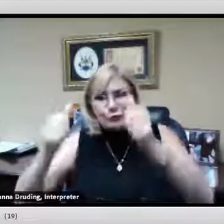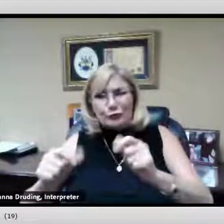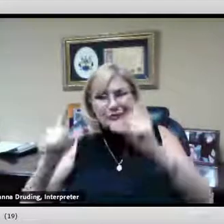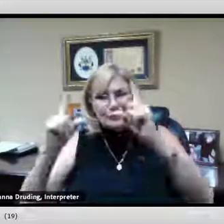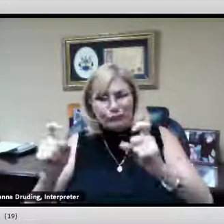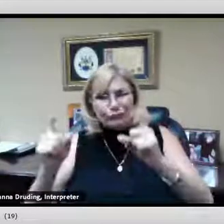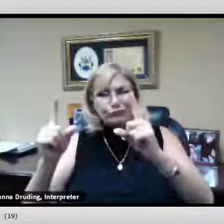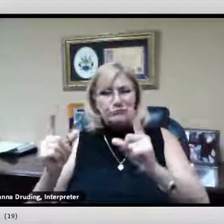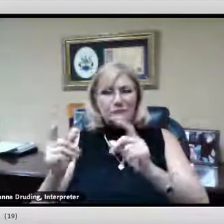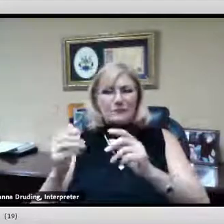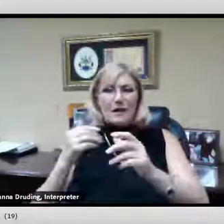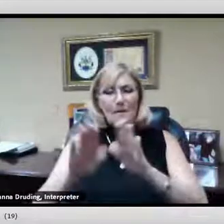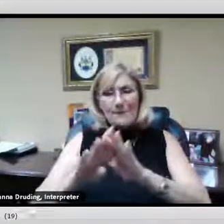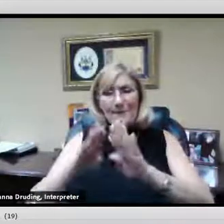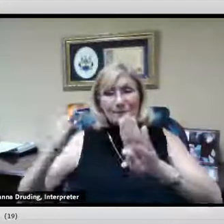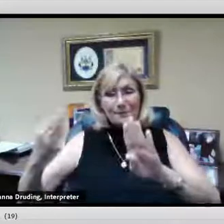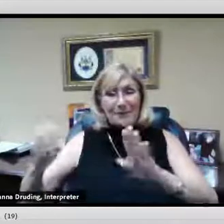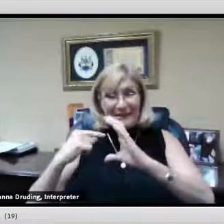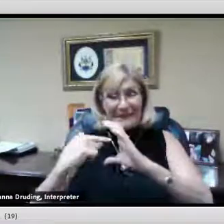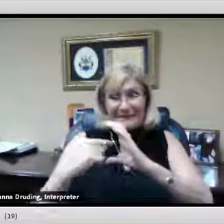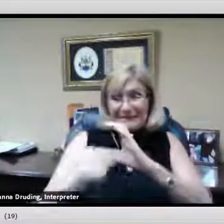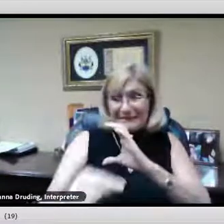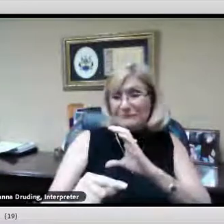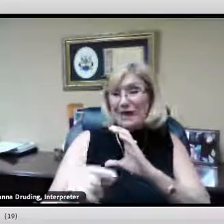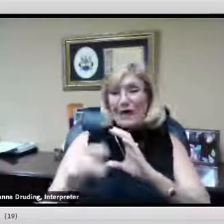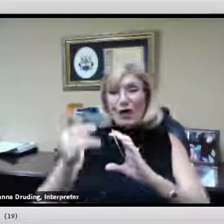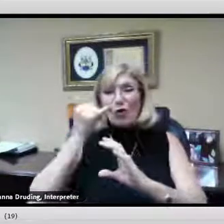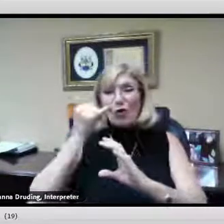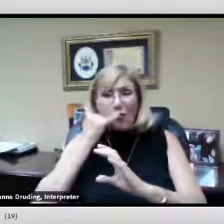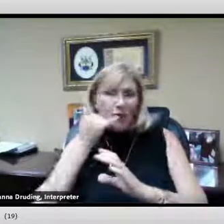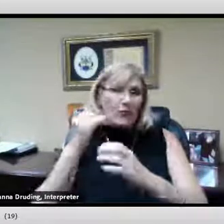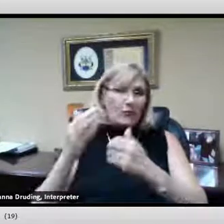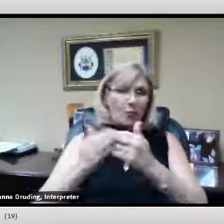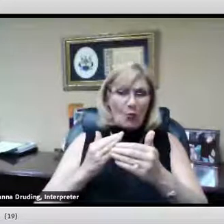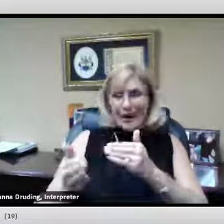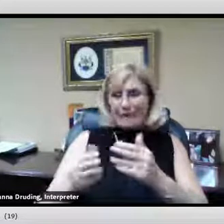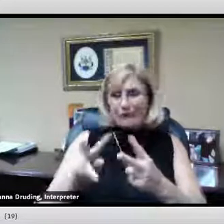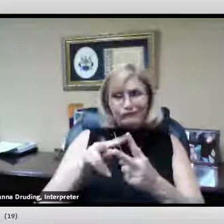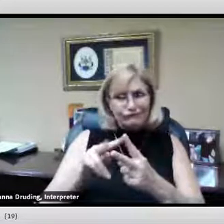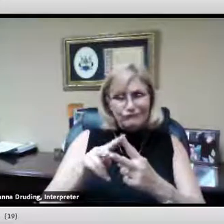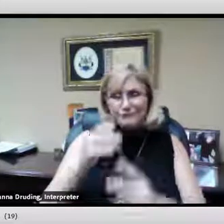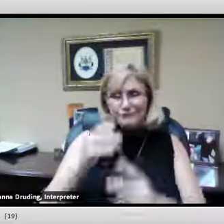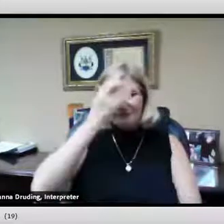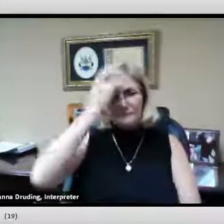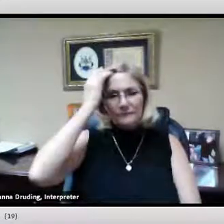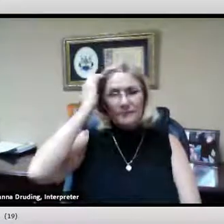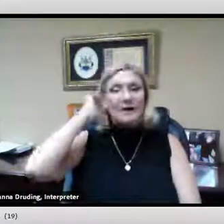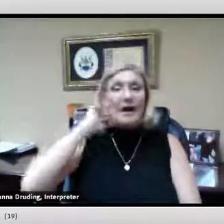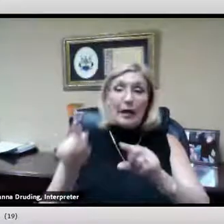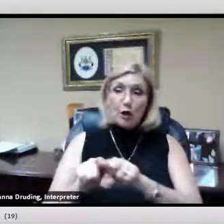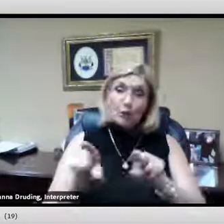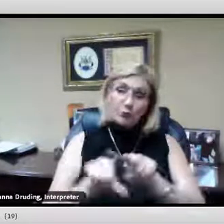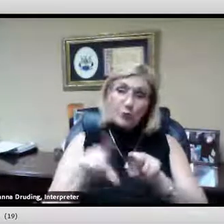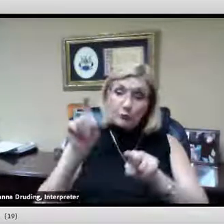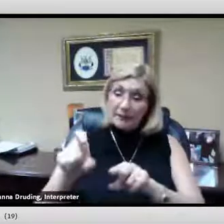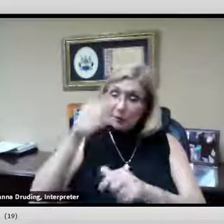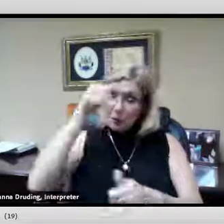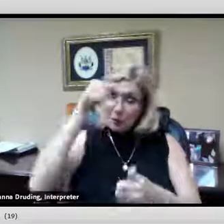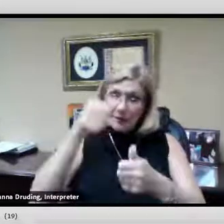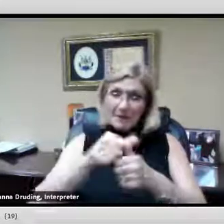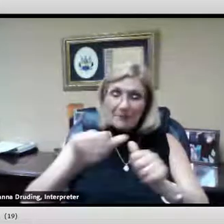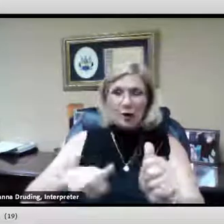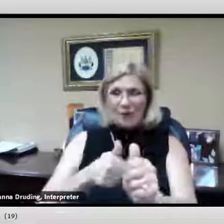call email, I might have to pick up the phone or vice versa. And I also have to remember to follow up on